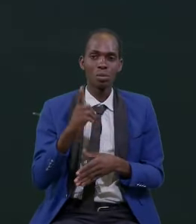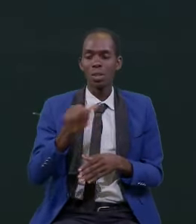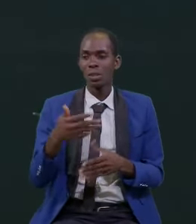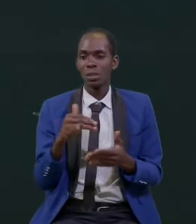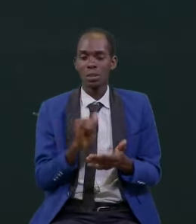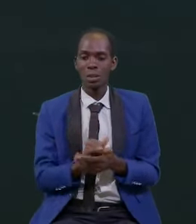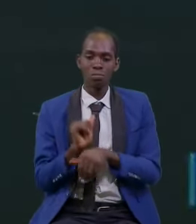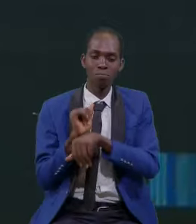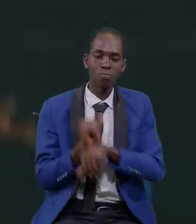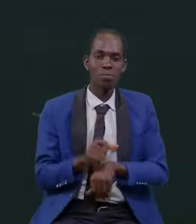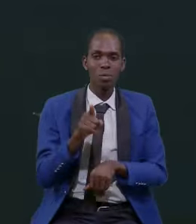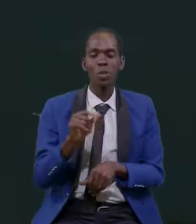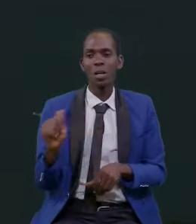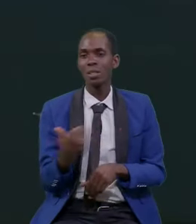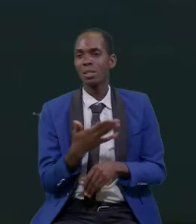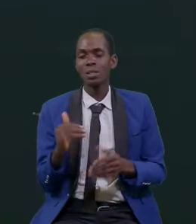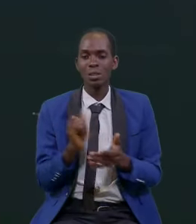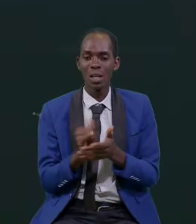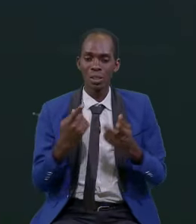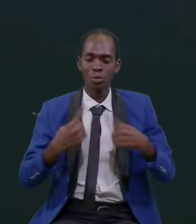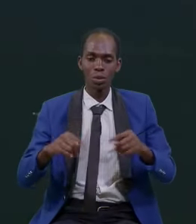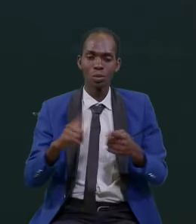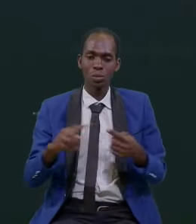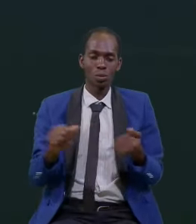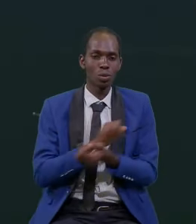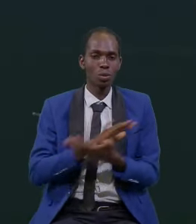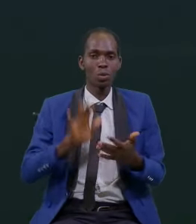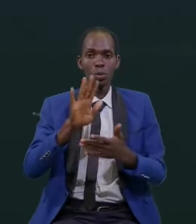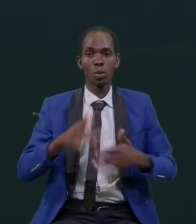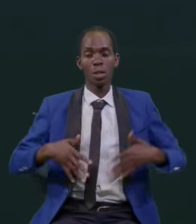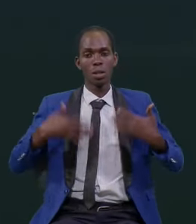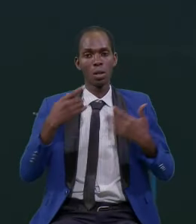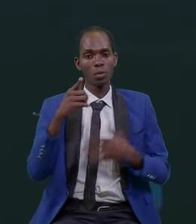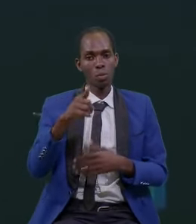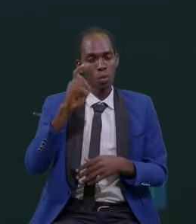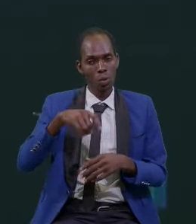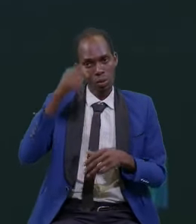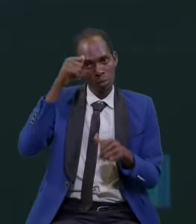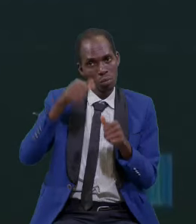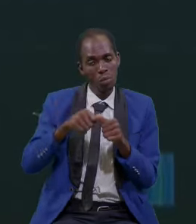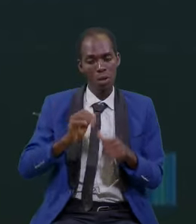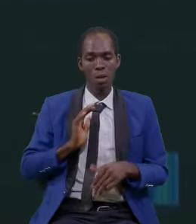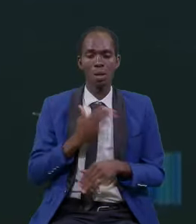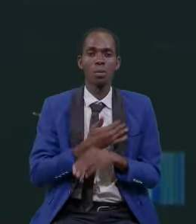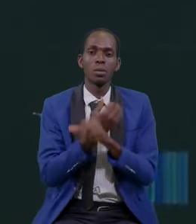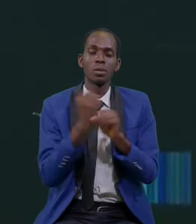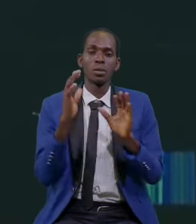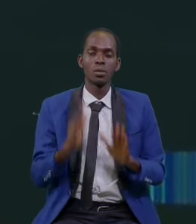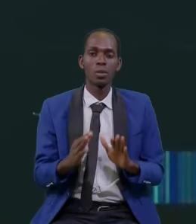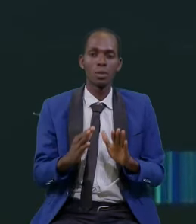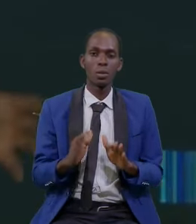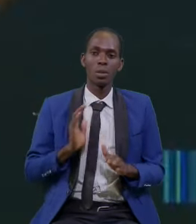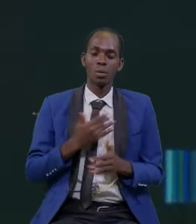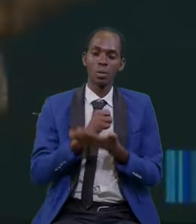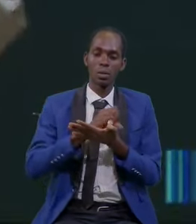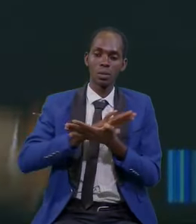that tries to tear your life apart, remember, our Savior, sanctifier,